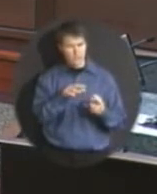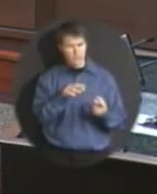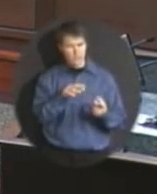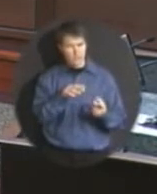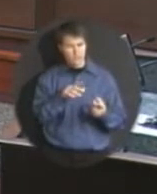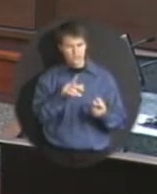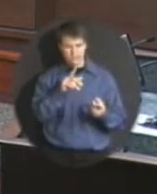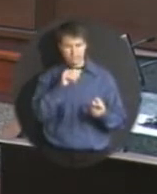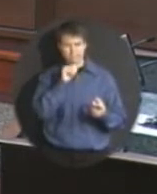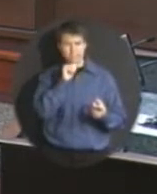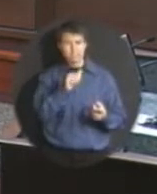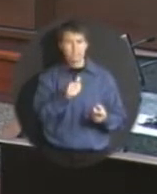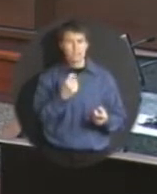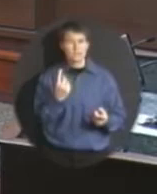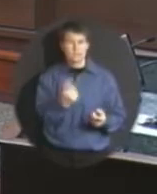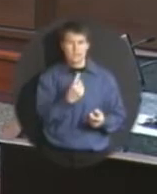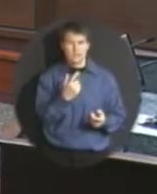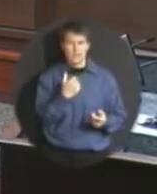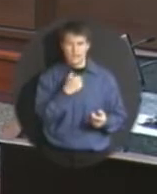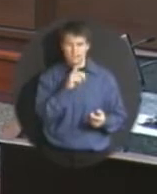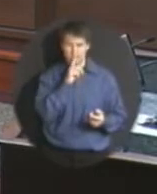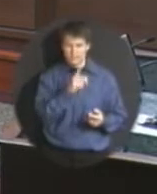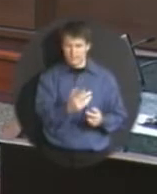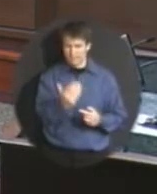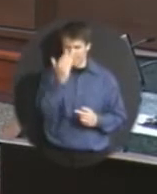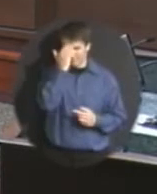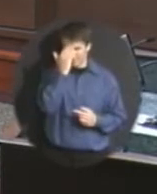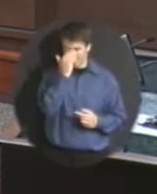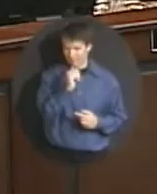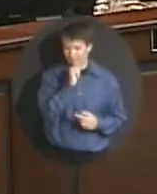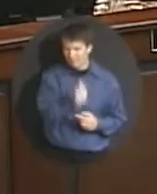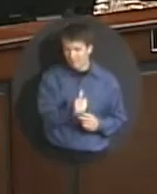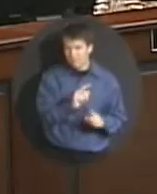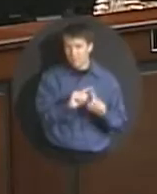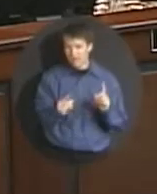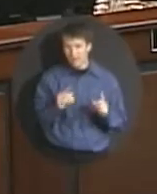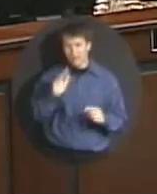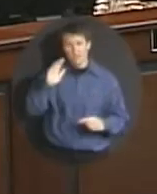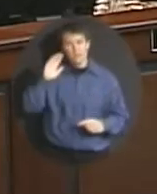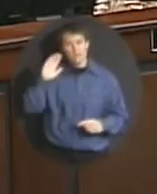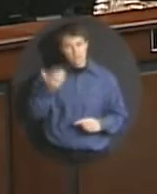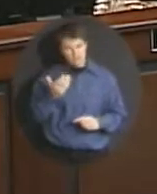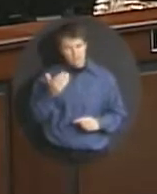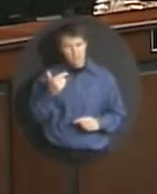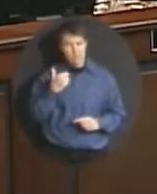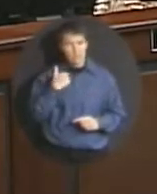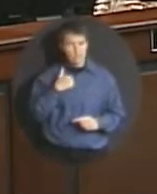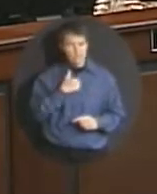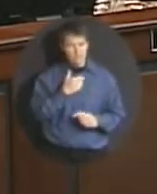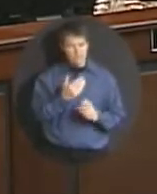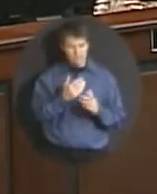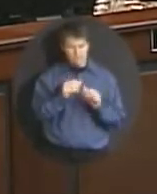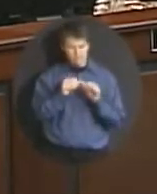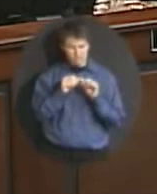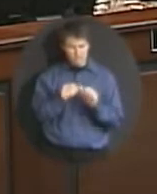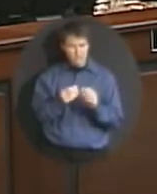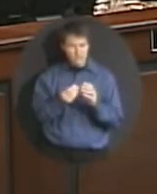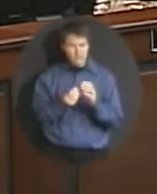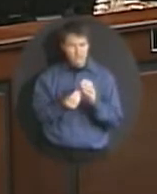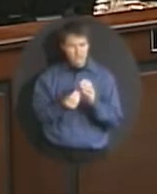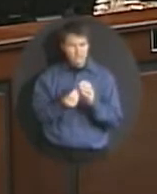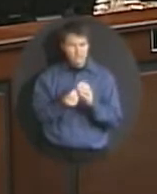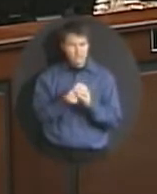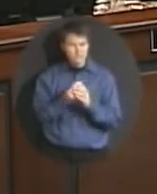This is not an area in which I am knowledgeable, but it seems like we have continued growth in the numbers of